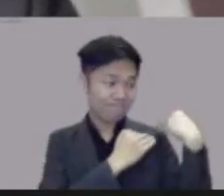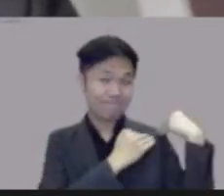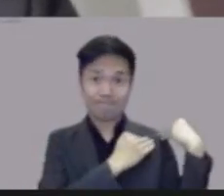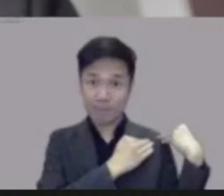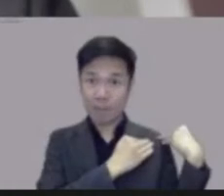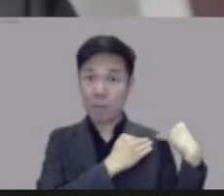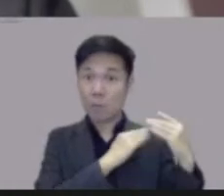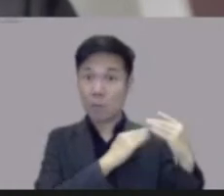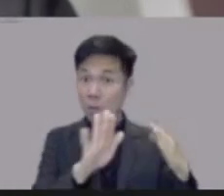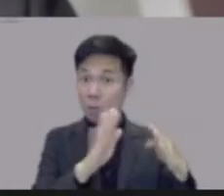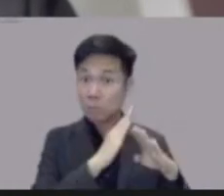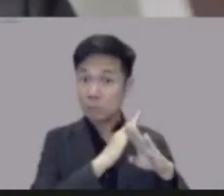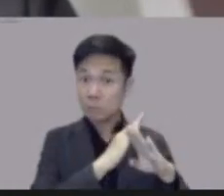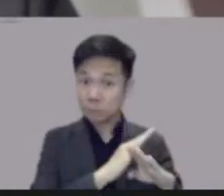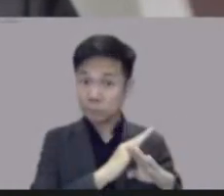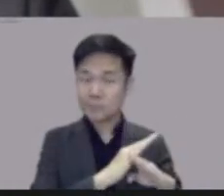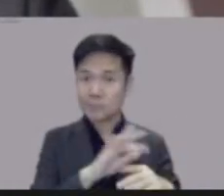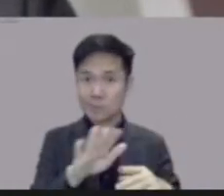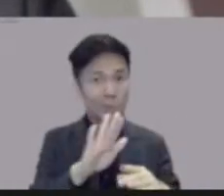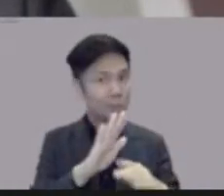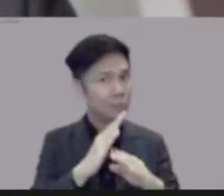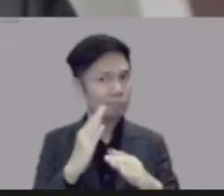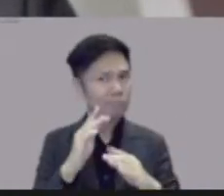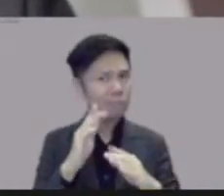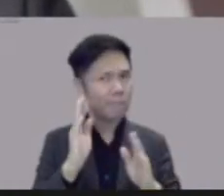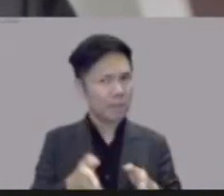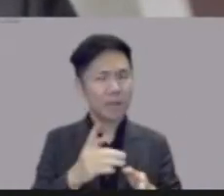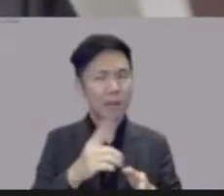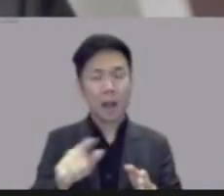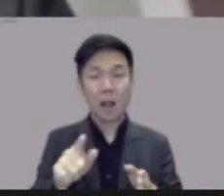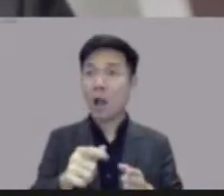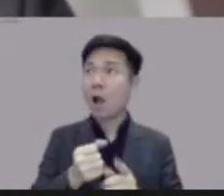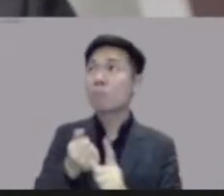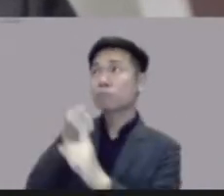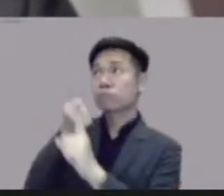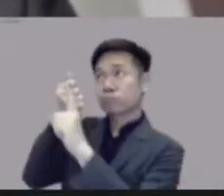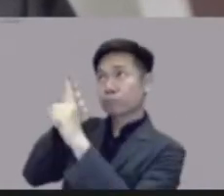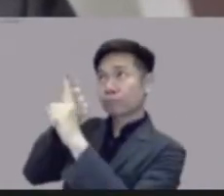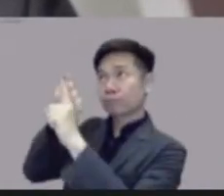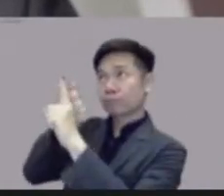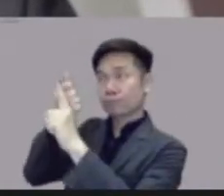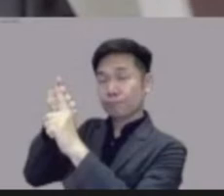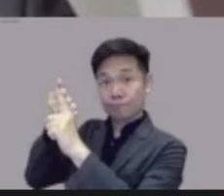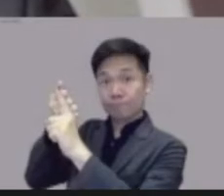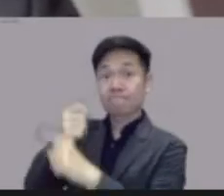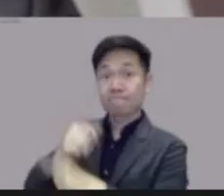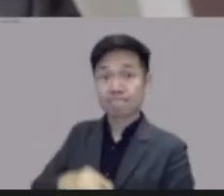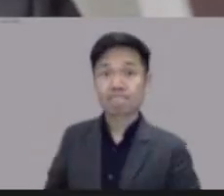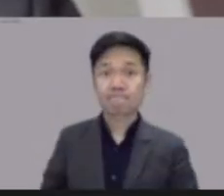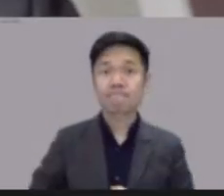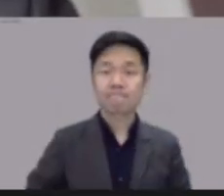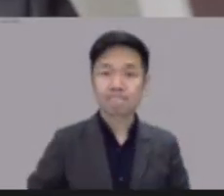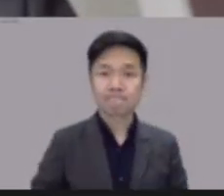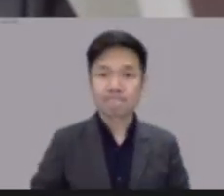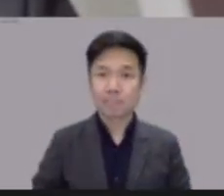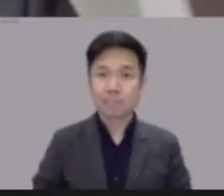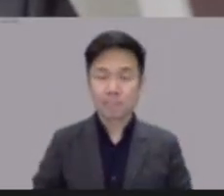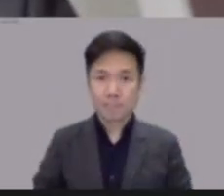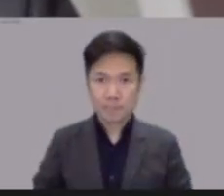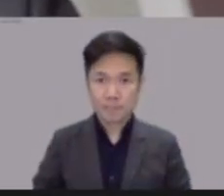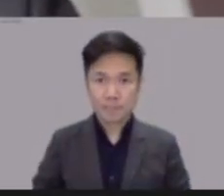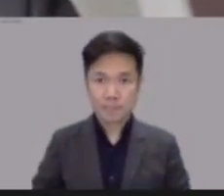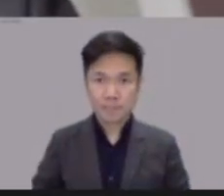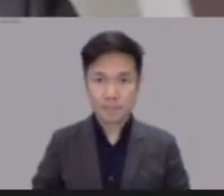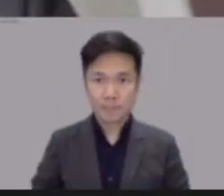creativity to your efforts investment in your delegates youth advisors Youth councils and youth parliaments is an